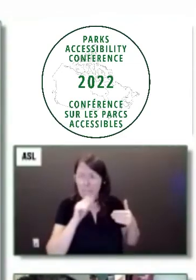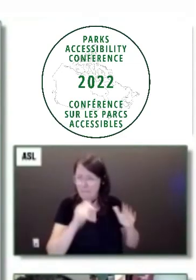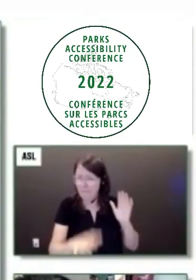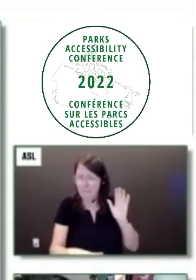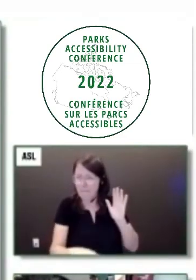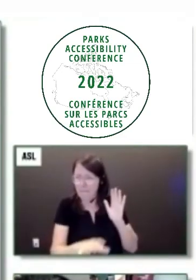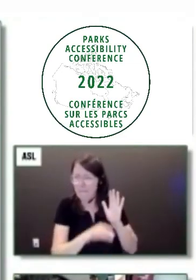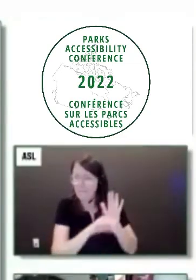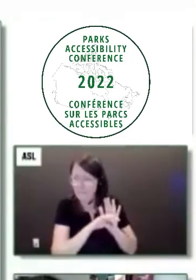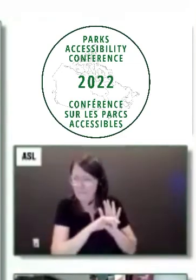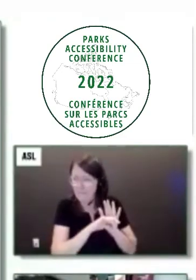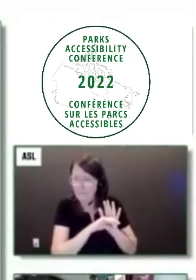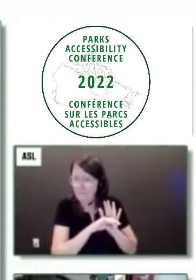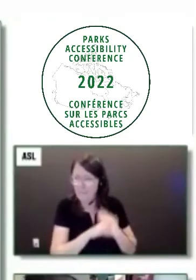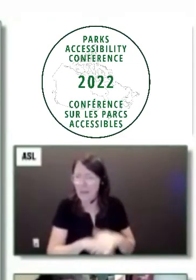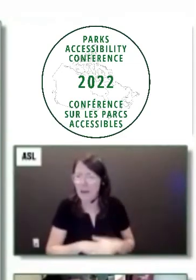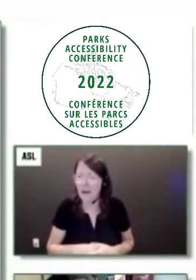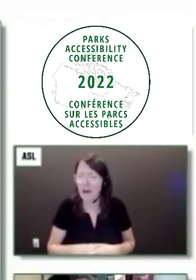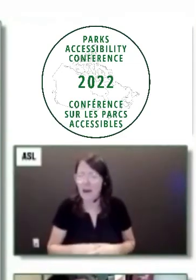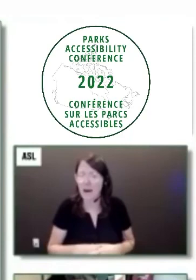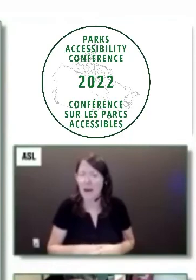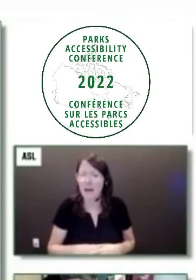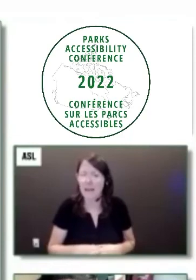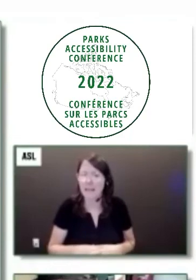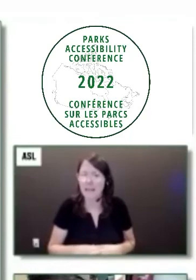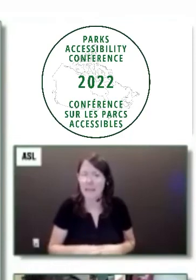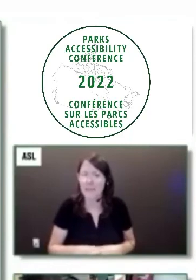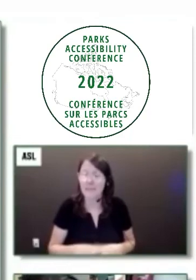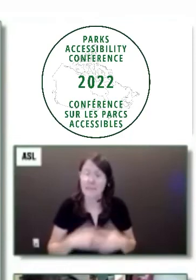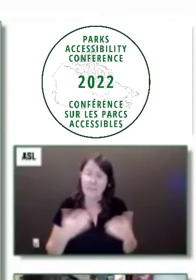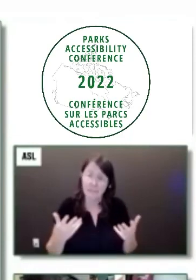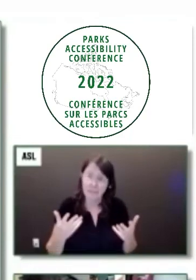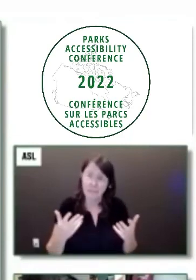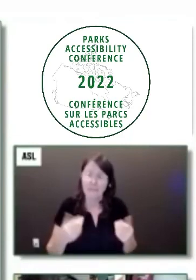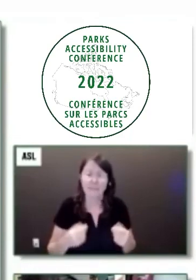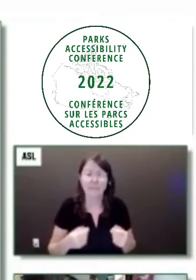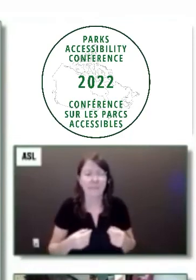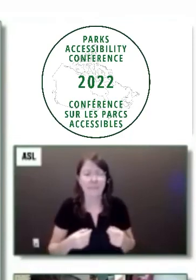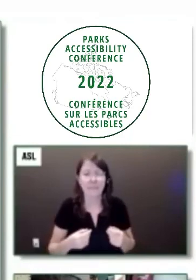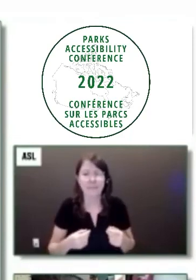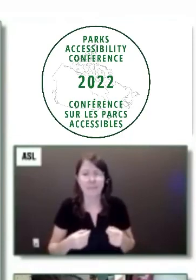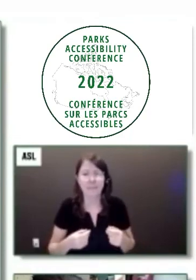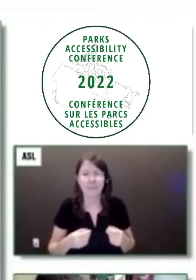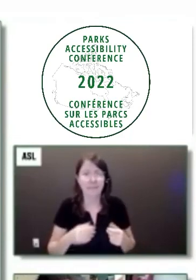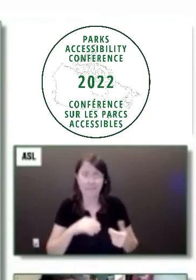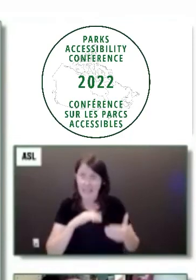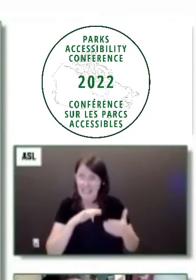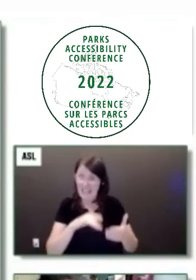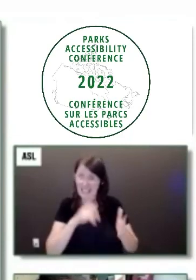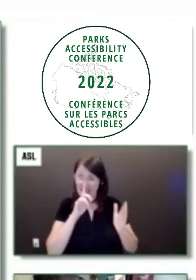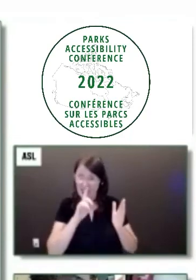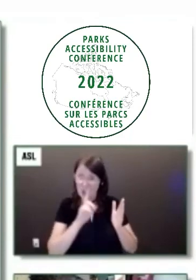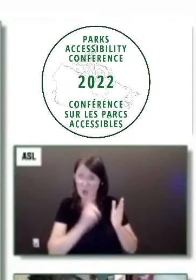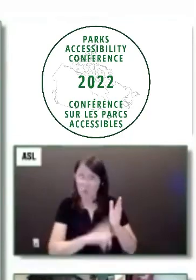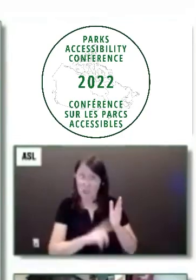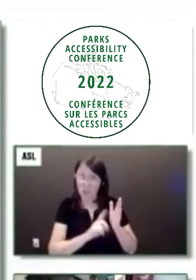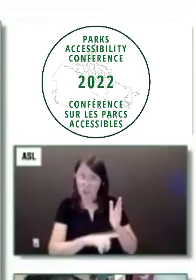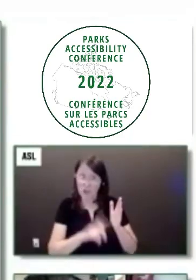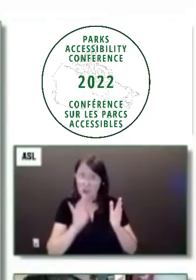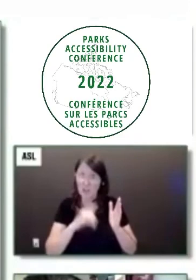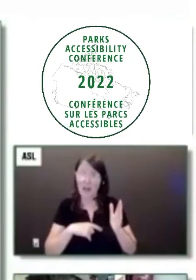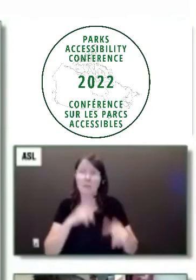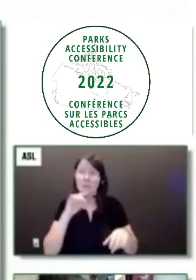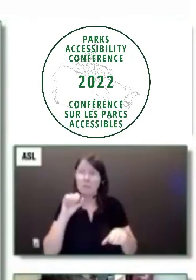importantly, we weren't able to identify any studies that have worked with folks who might have lived experience